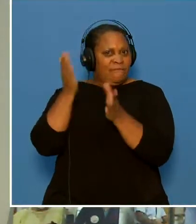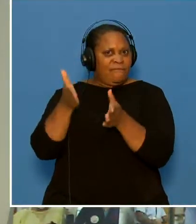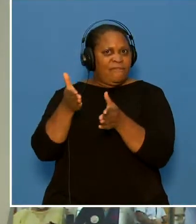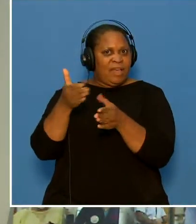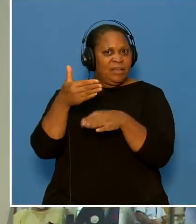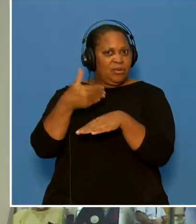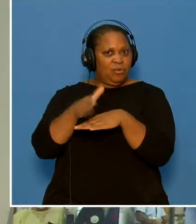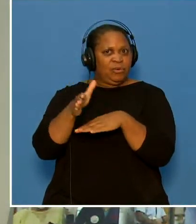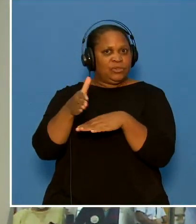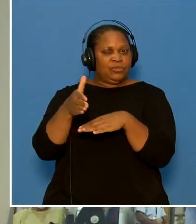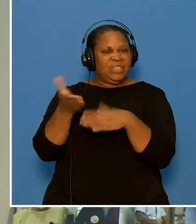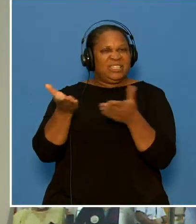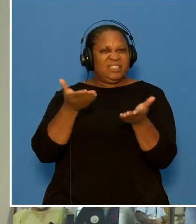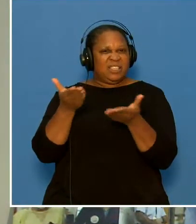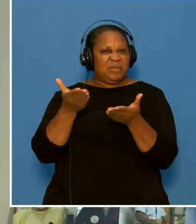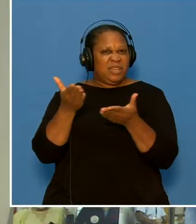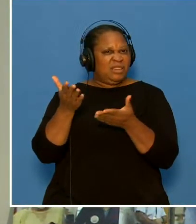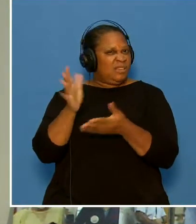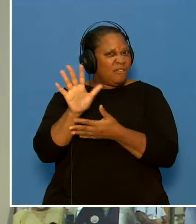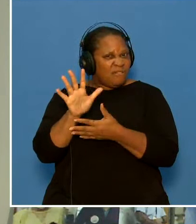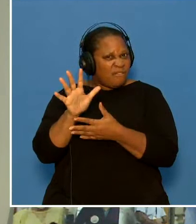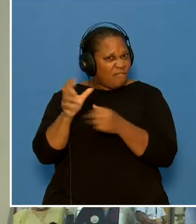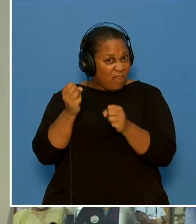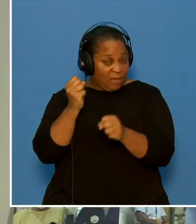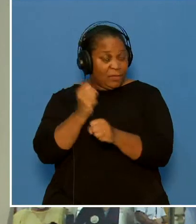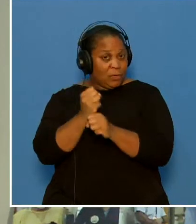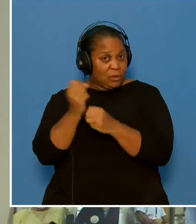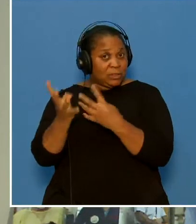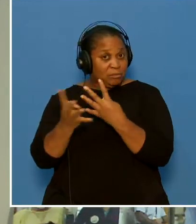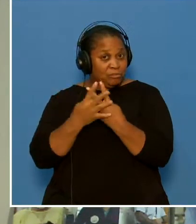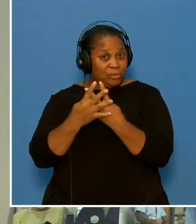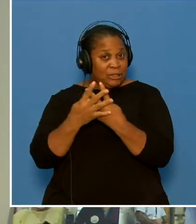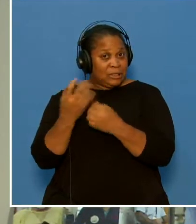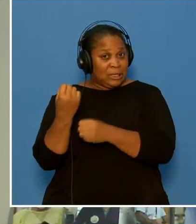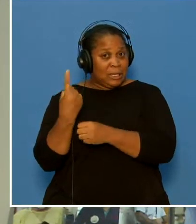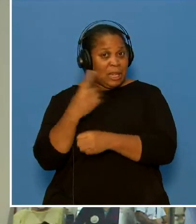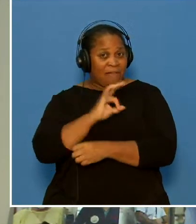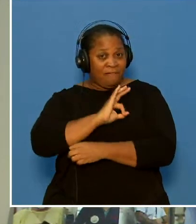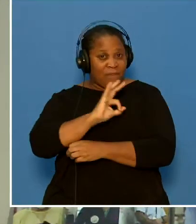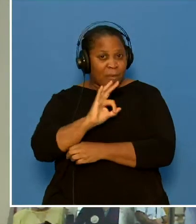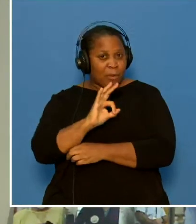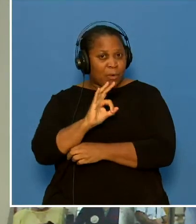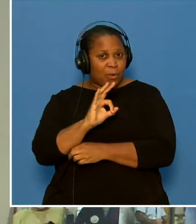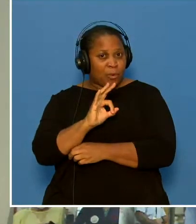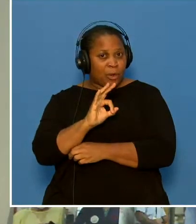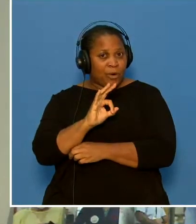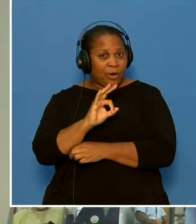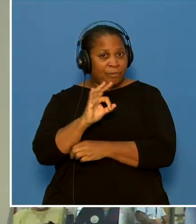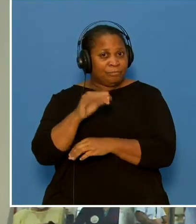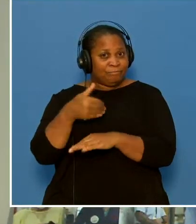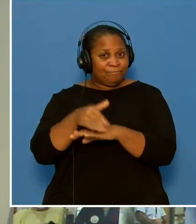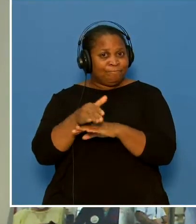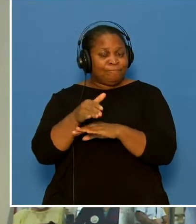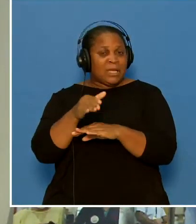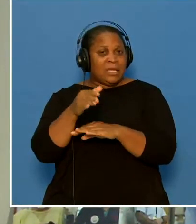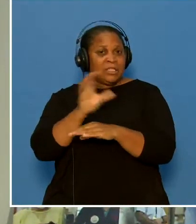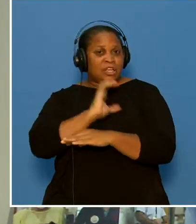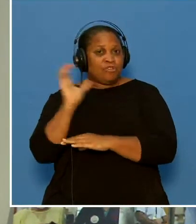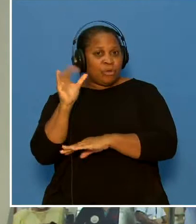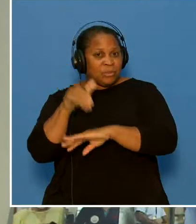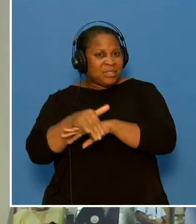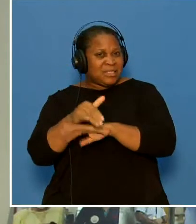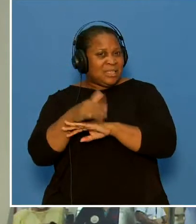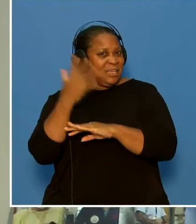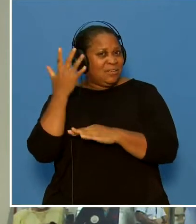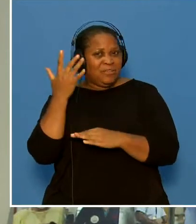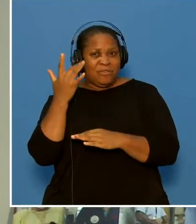after serving supposed to be 5 years. He was sentenced to 5 years in prison last February. He was released on Christmas Eve this year. Why wasn't the